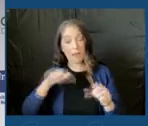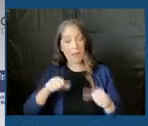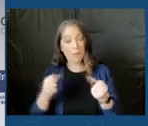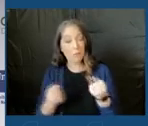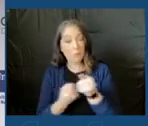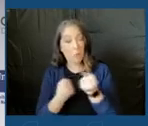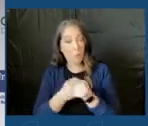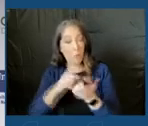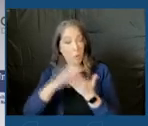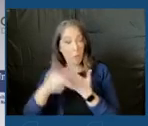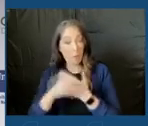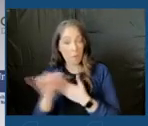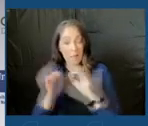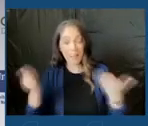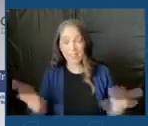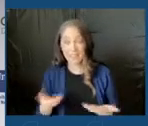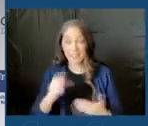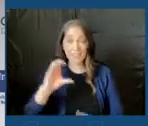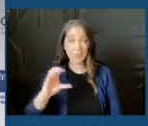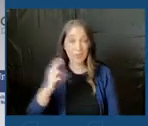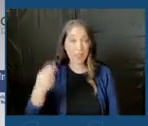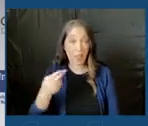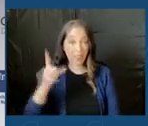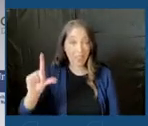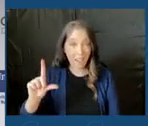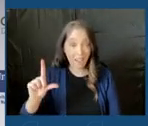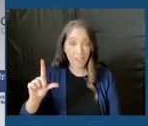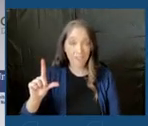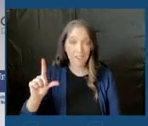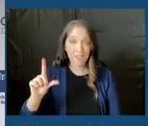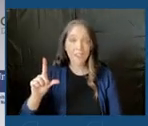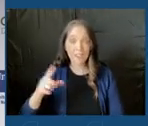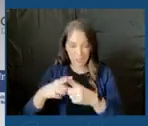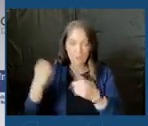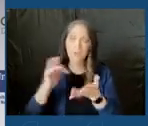this one, Choose Healthy Life, and yes, it is derived from the Bible,